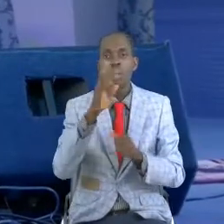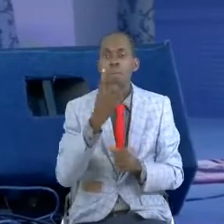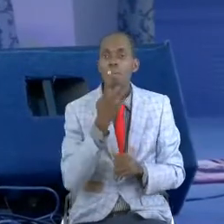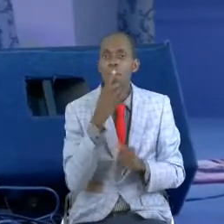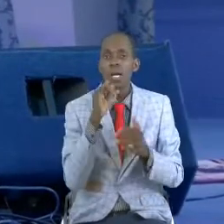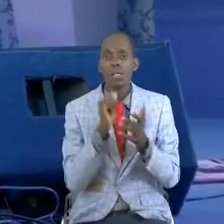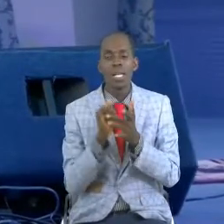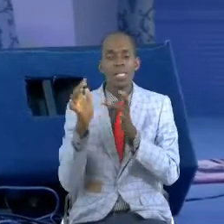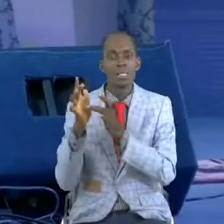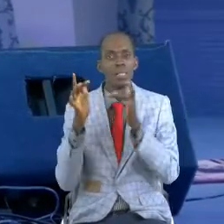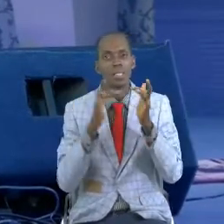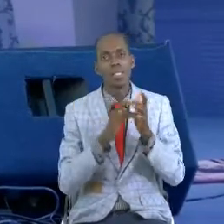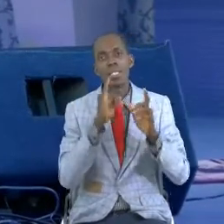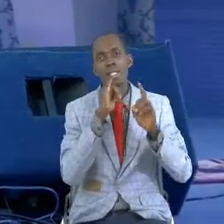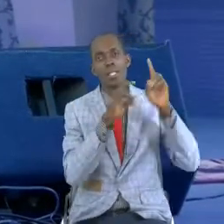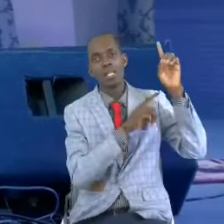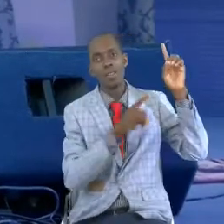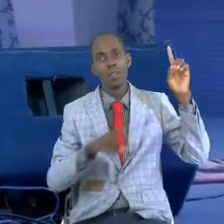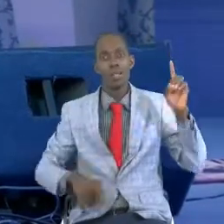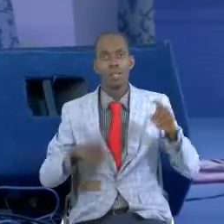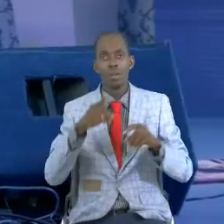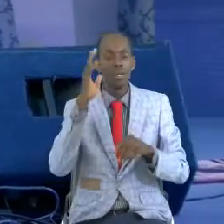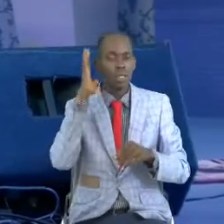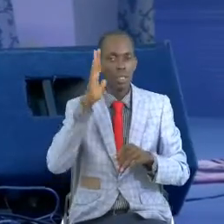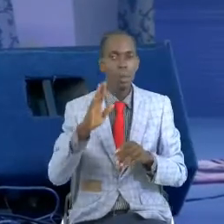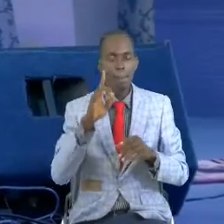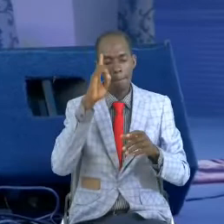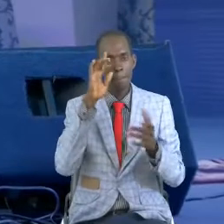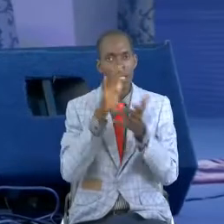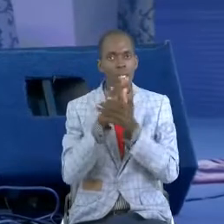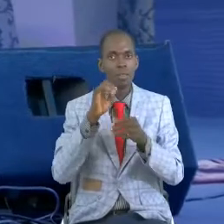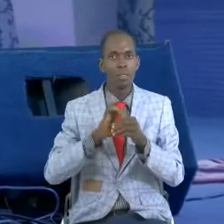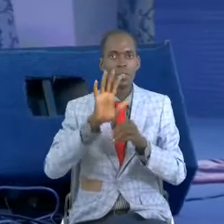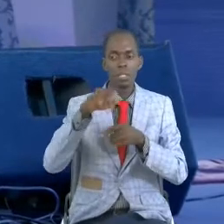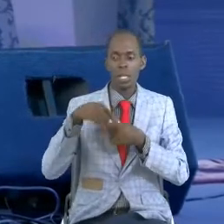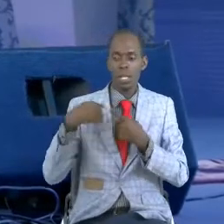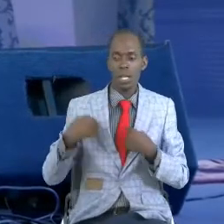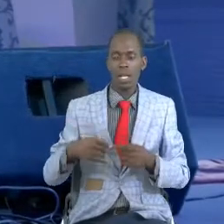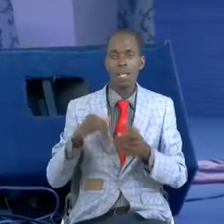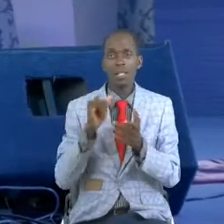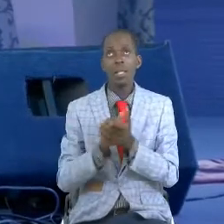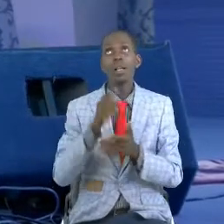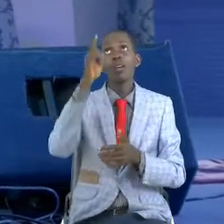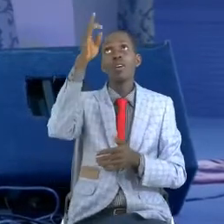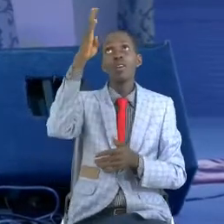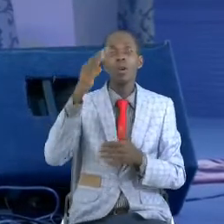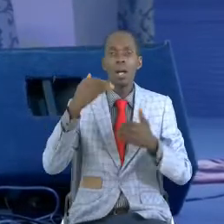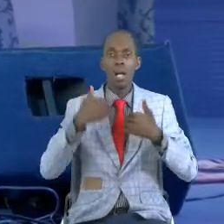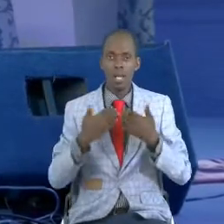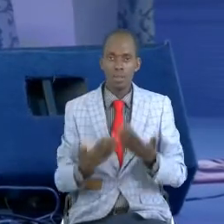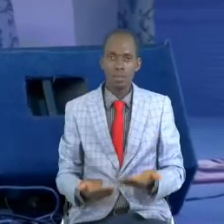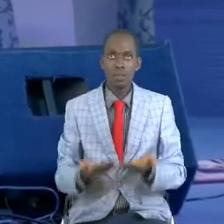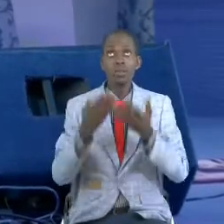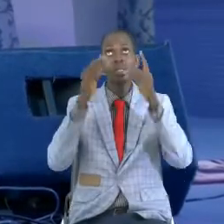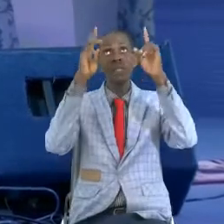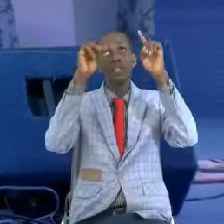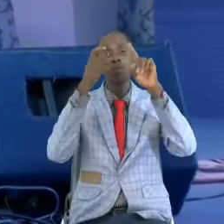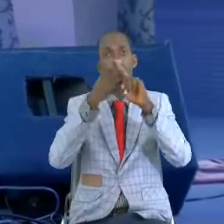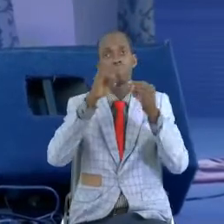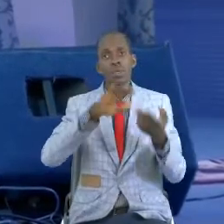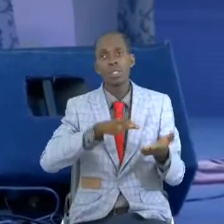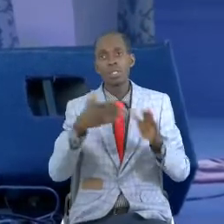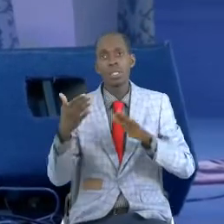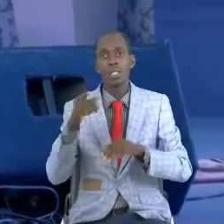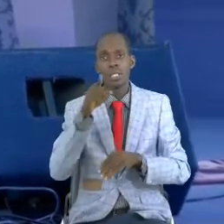lord i shall believe in that heart that god has raised him from the dead thou